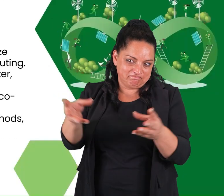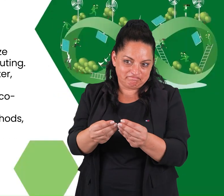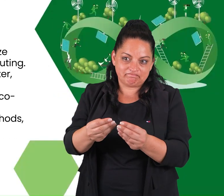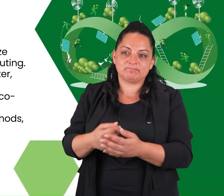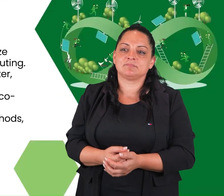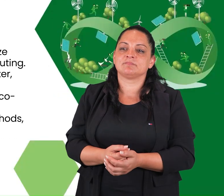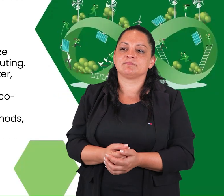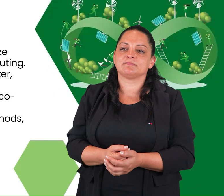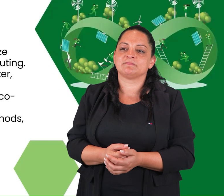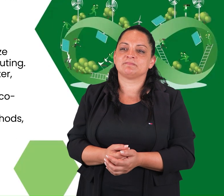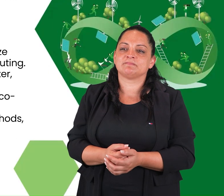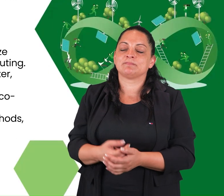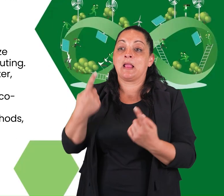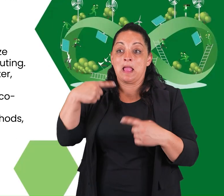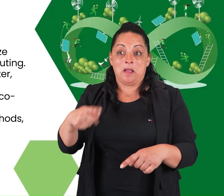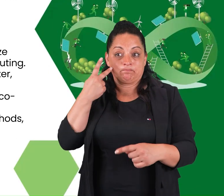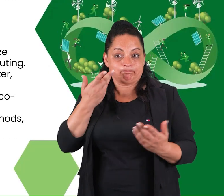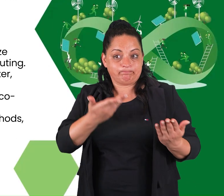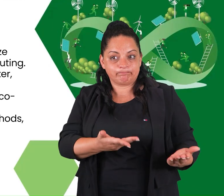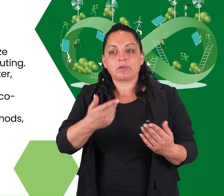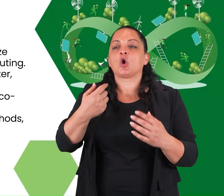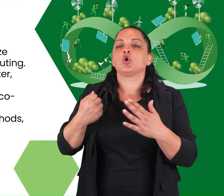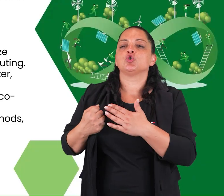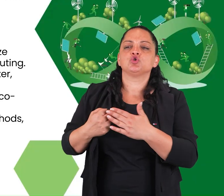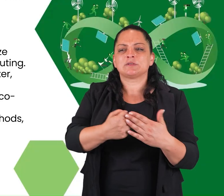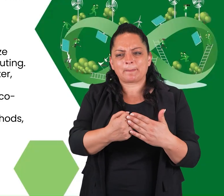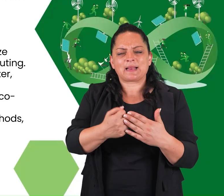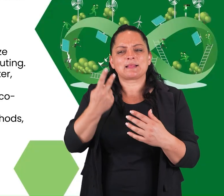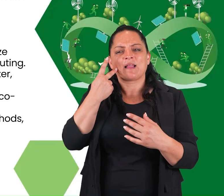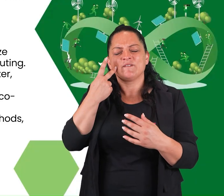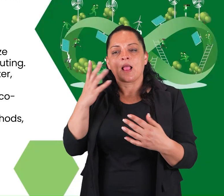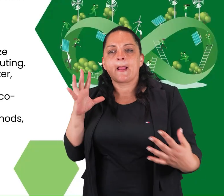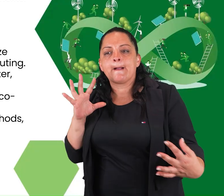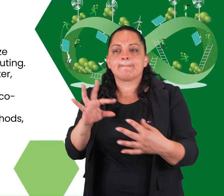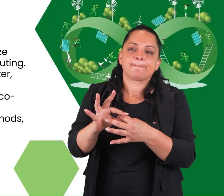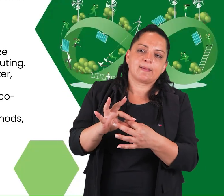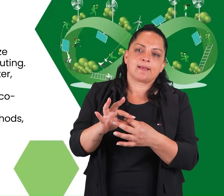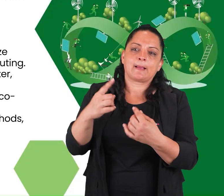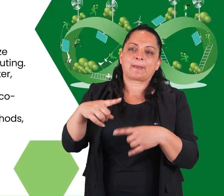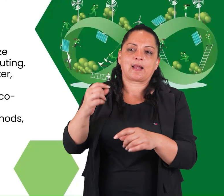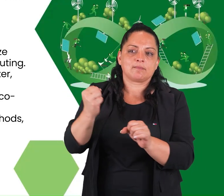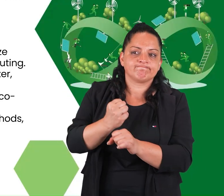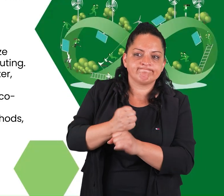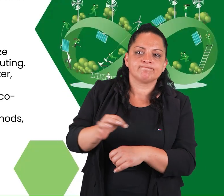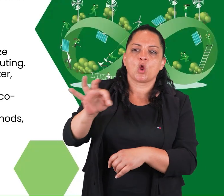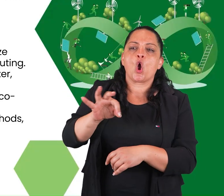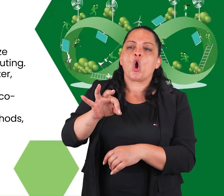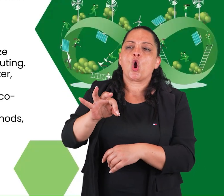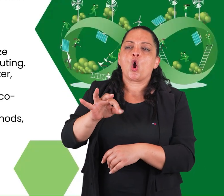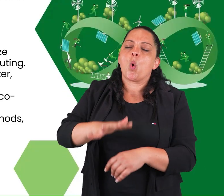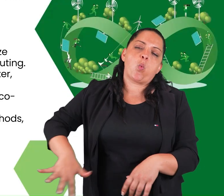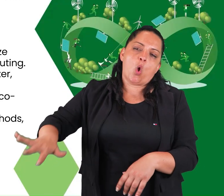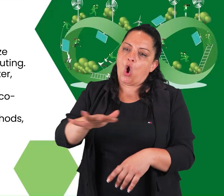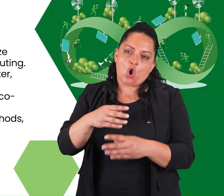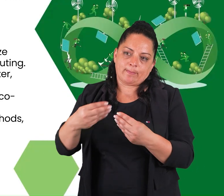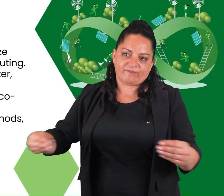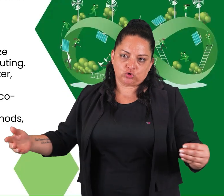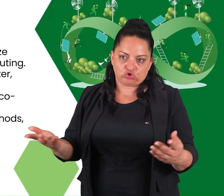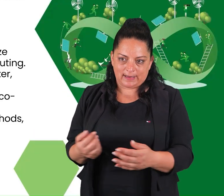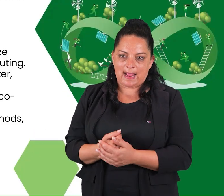stuff. Here we can see how sustainability is applied in professions and vocational